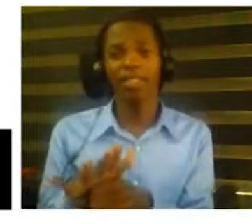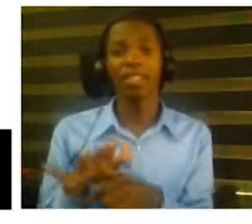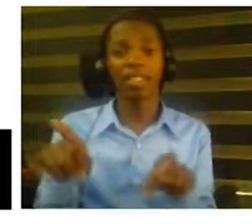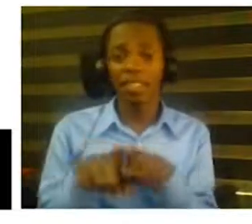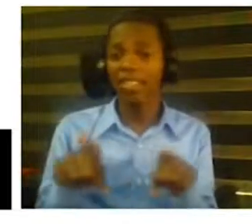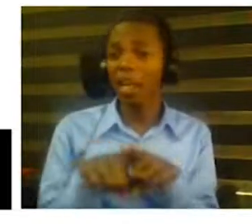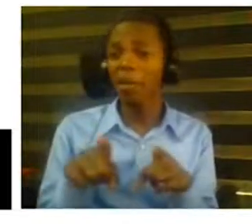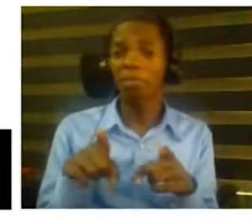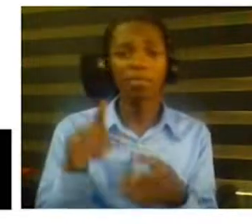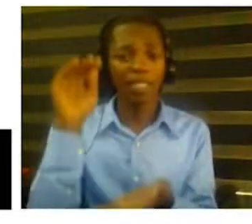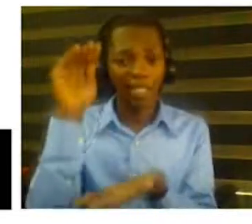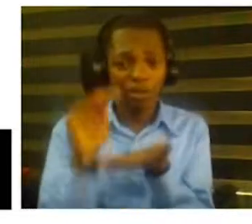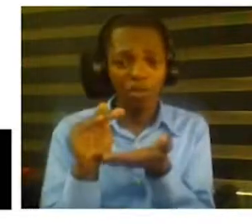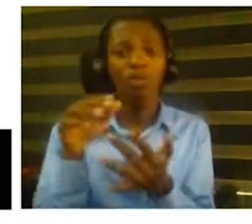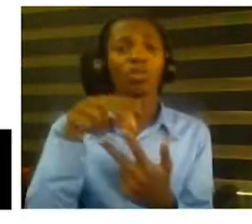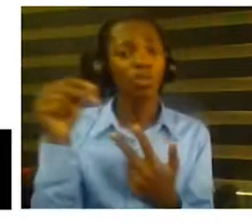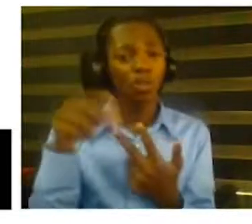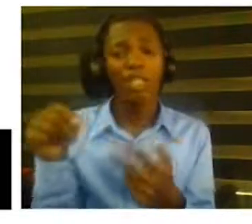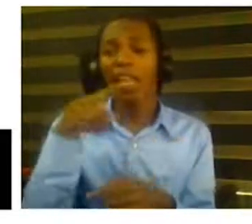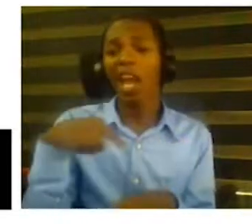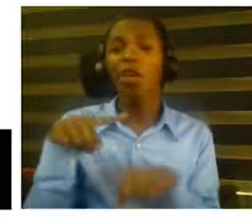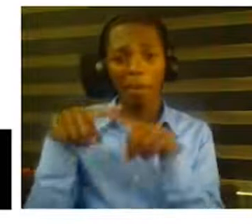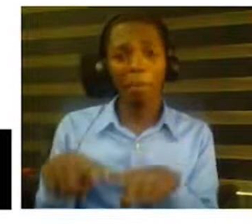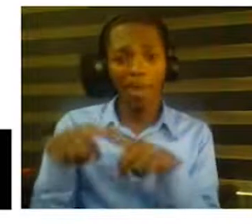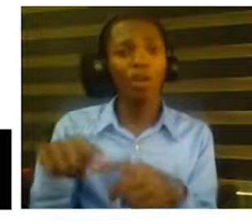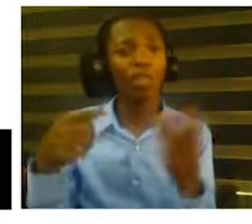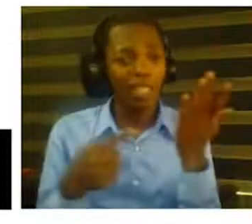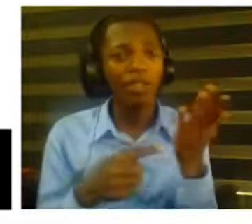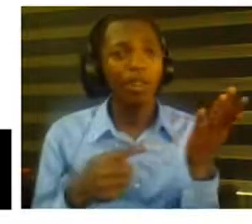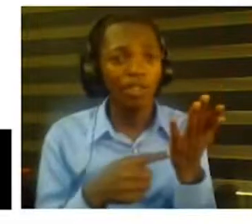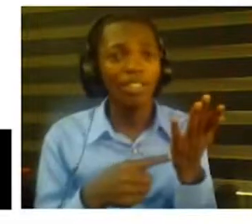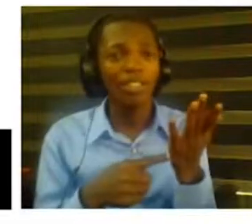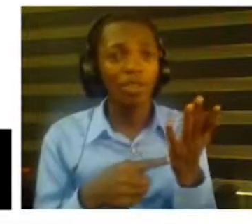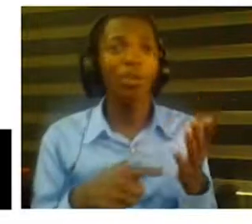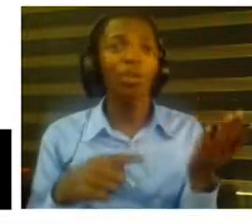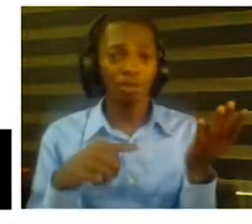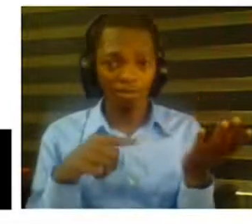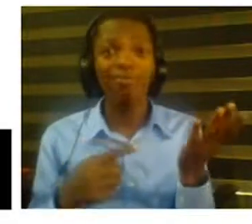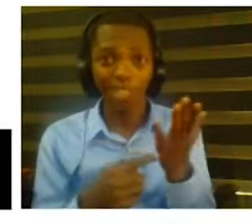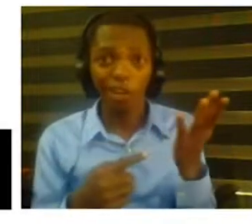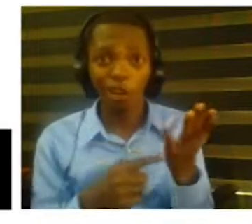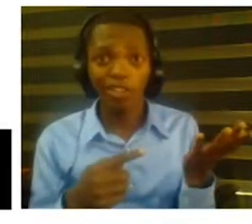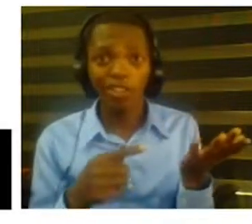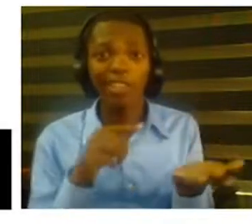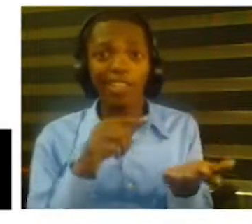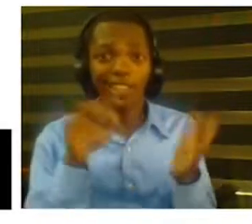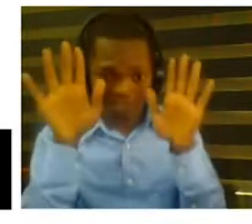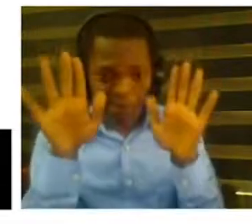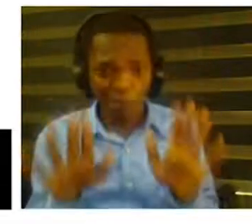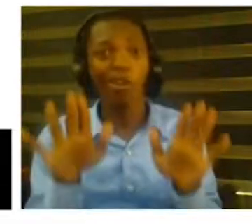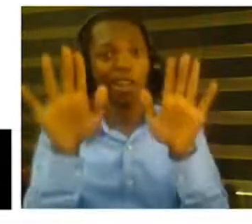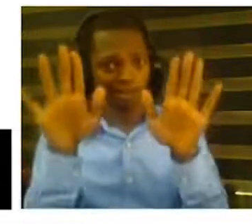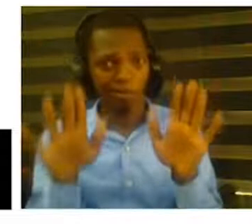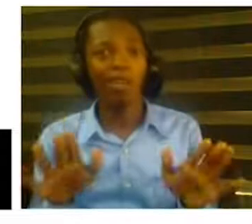more reliant on technology. So technology becomes increasingly important. We all believed